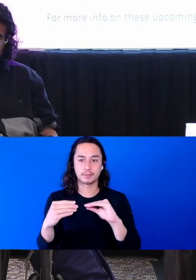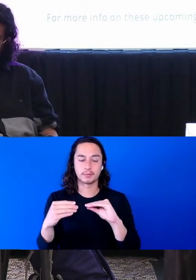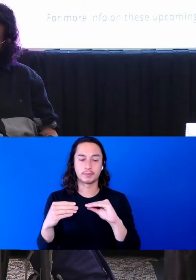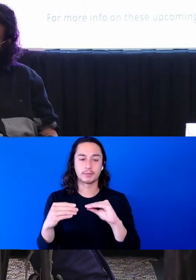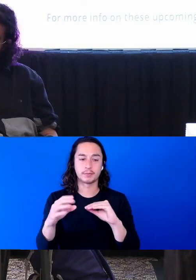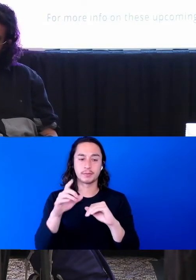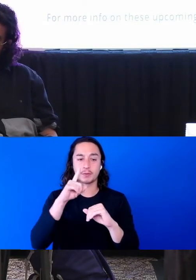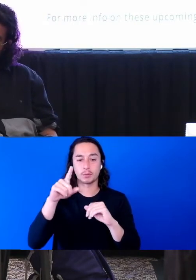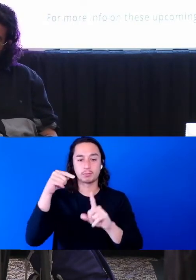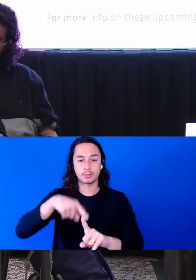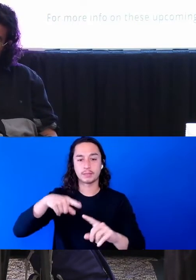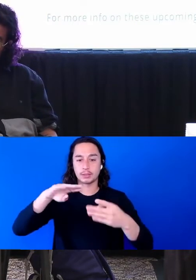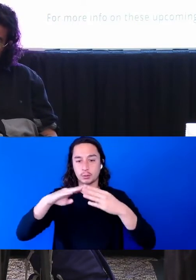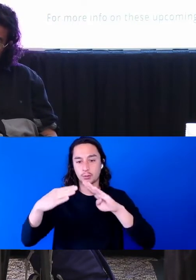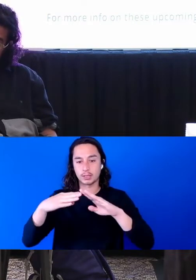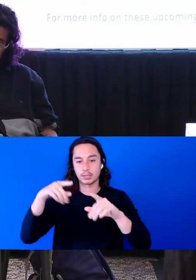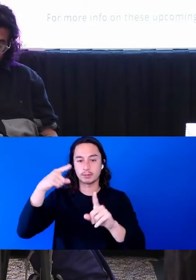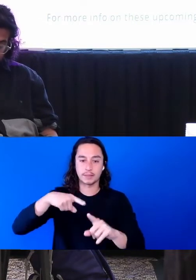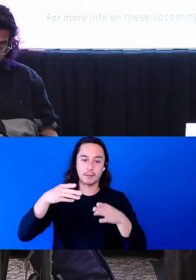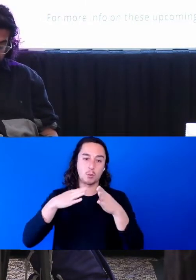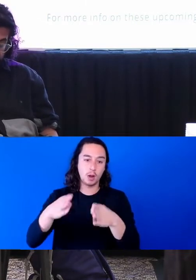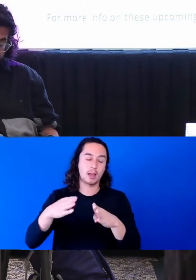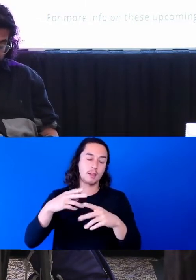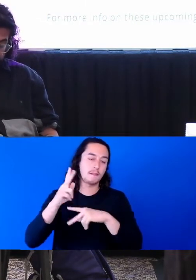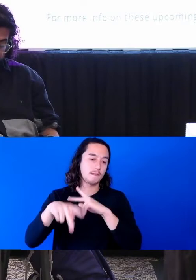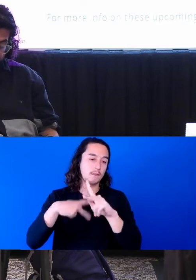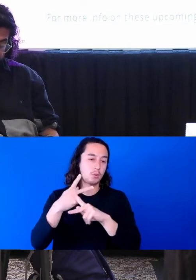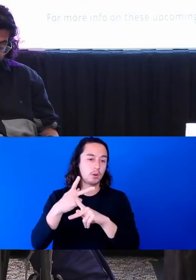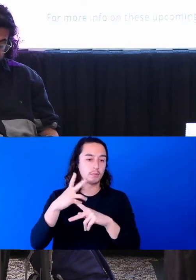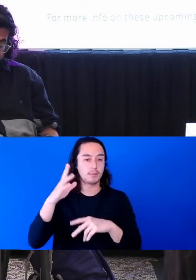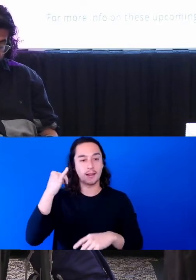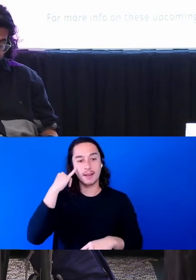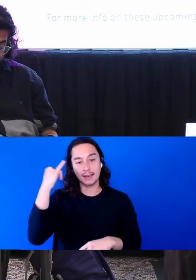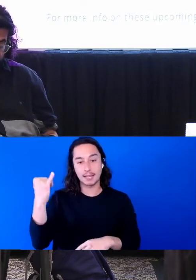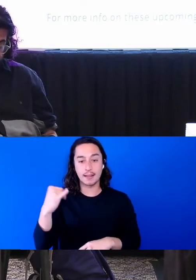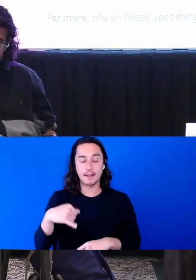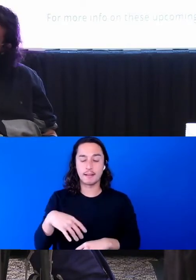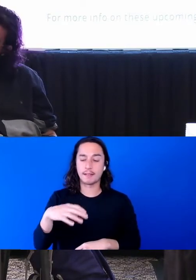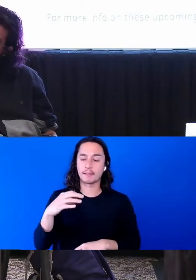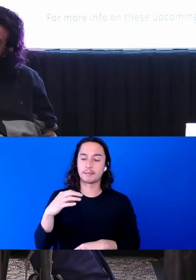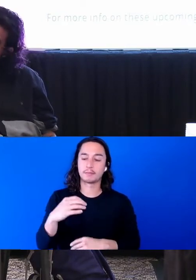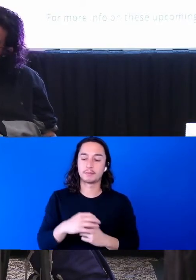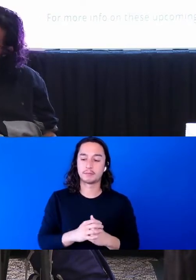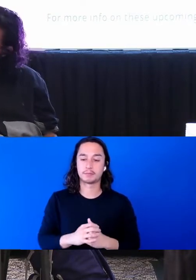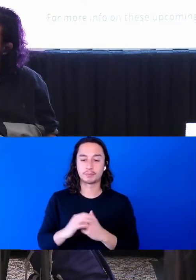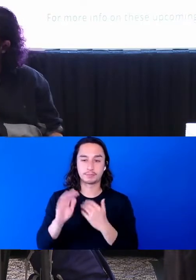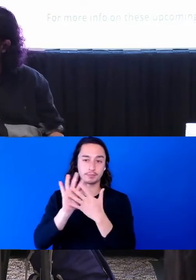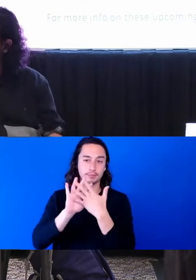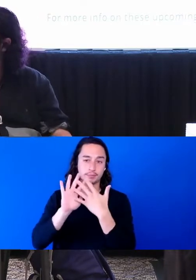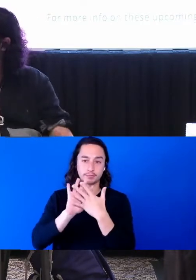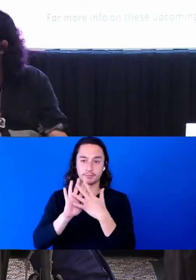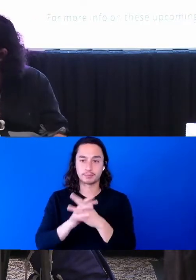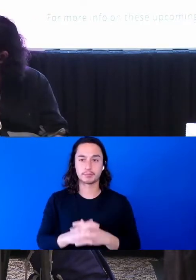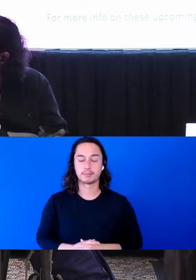specific way you're telling it, in form, in idea, for the community that you care about? Oh yeah, so the reason I'm interested in making queer